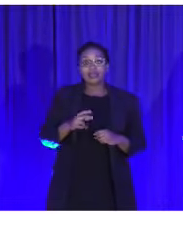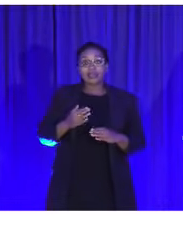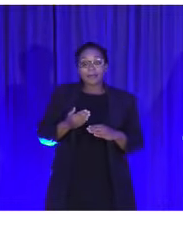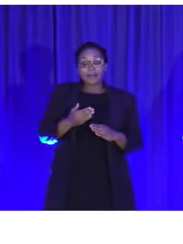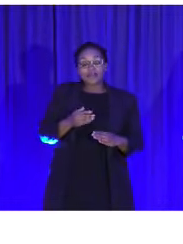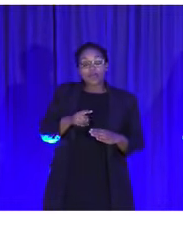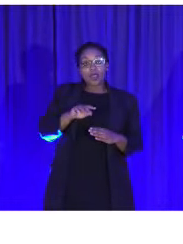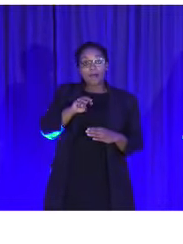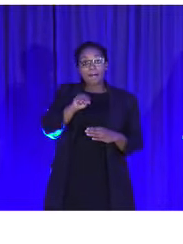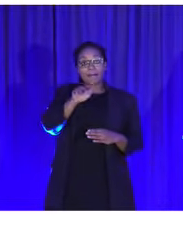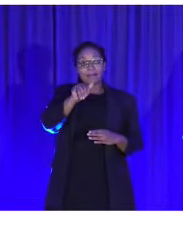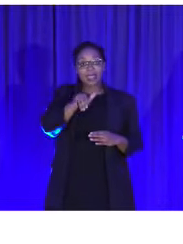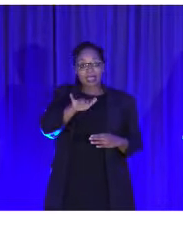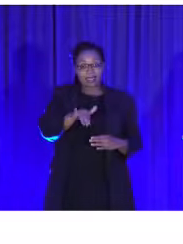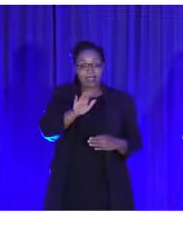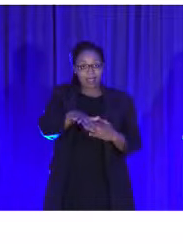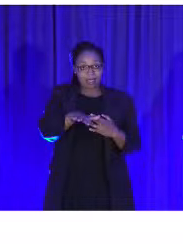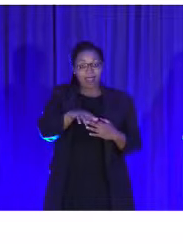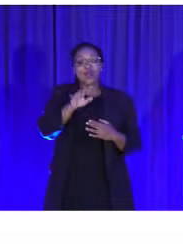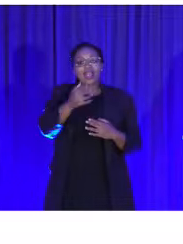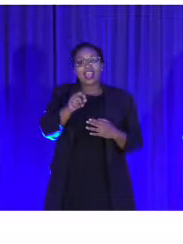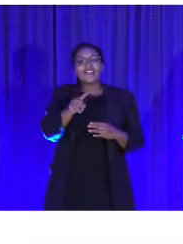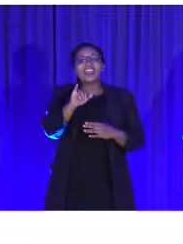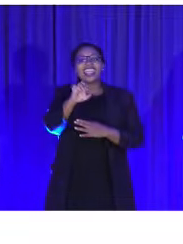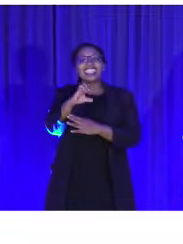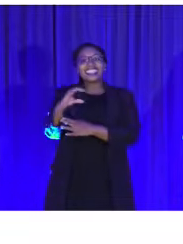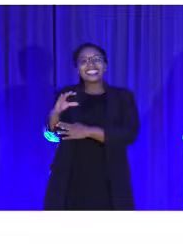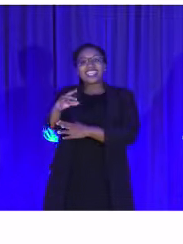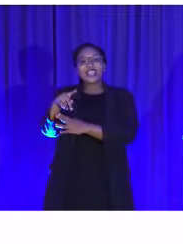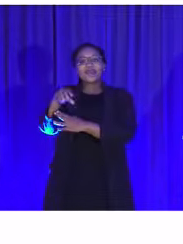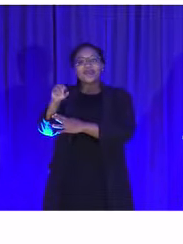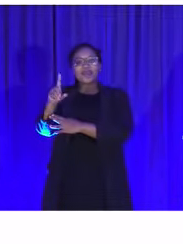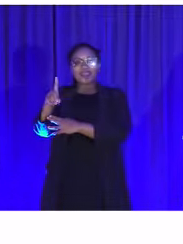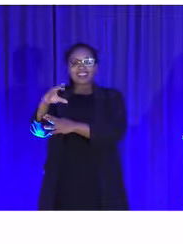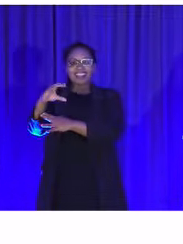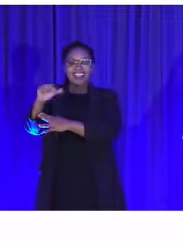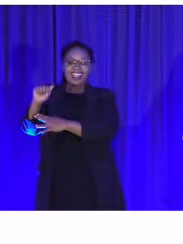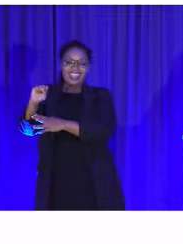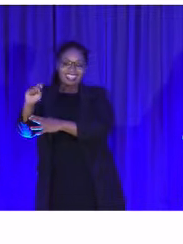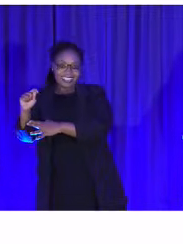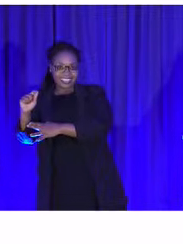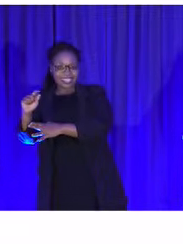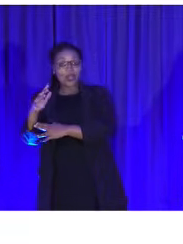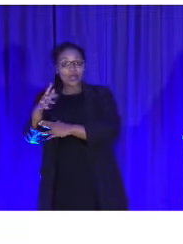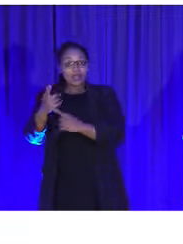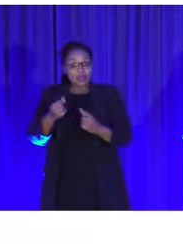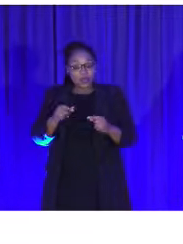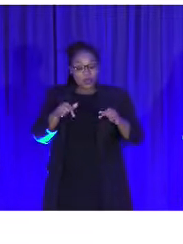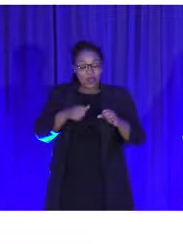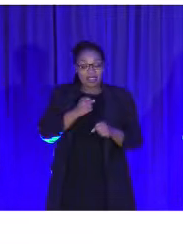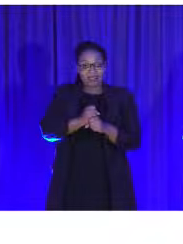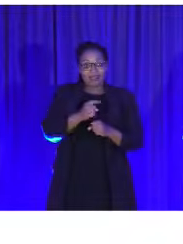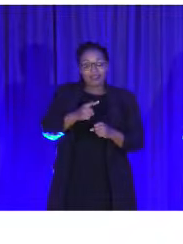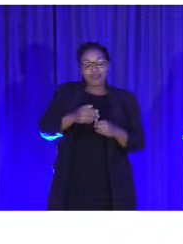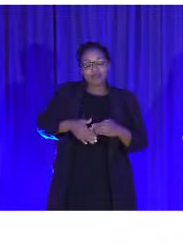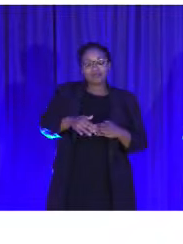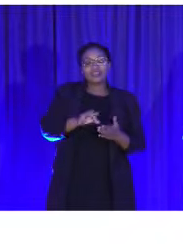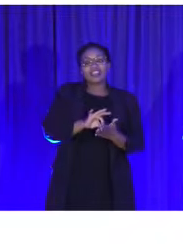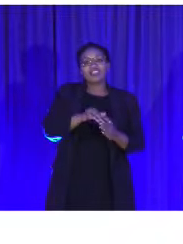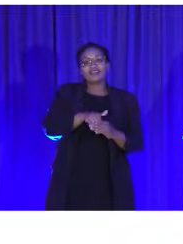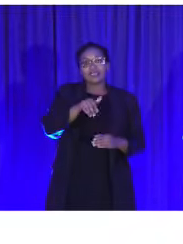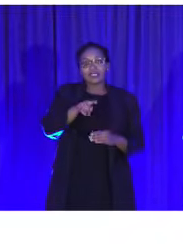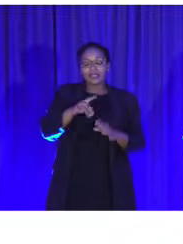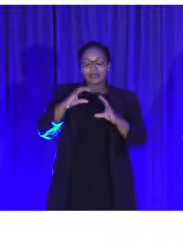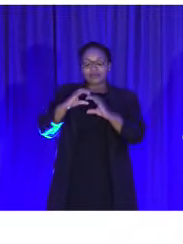our IEC podcast on the 8th of April 2026. It is a dedicated platform that aims to